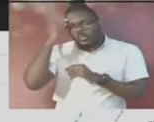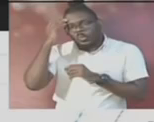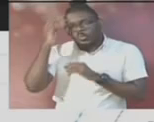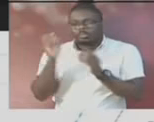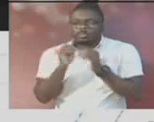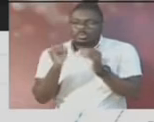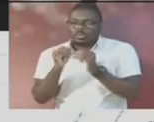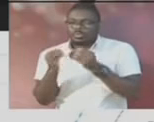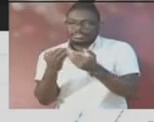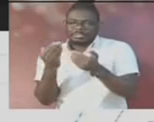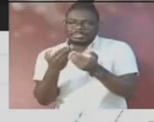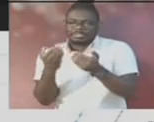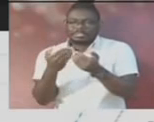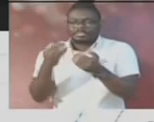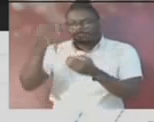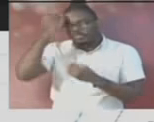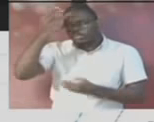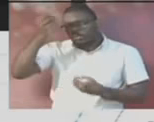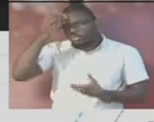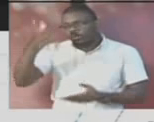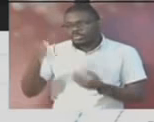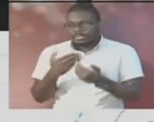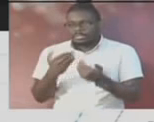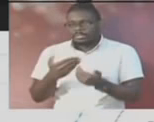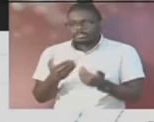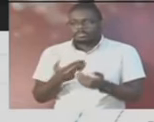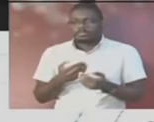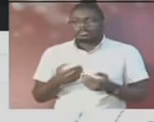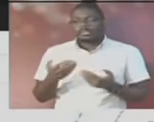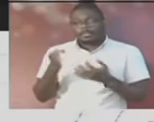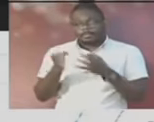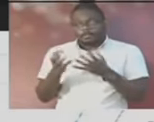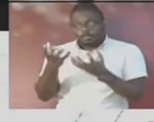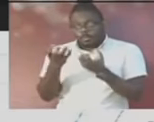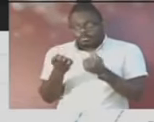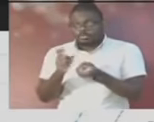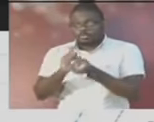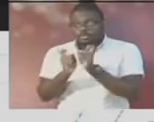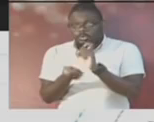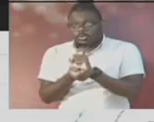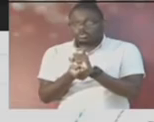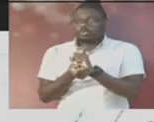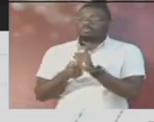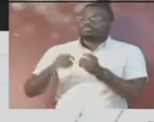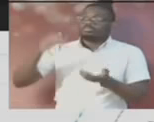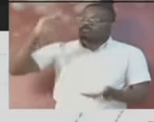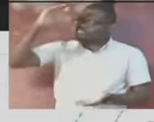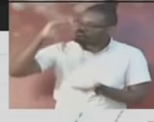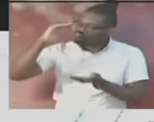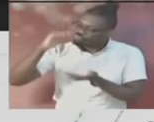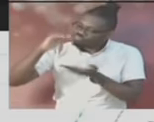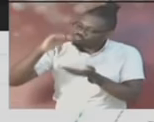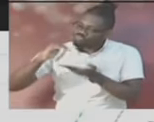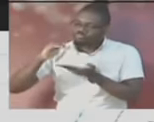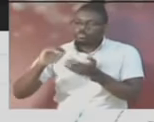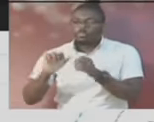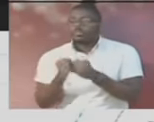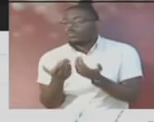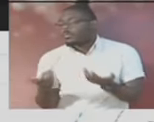up there just with the reminder that in order to flatten these curves, each of them, the new cases, the projected active cases, the